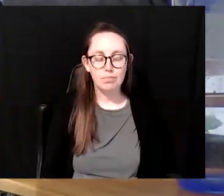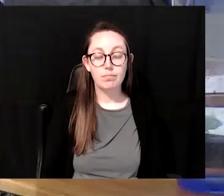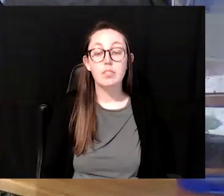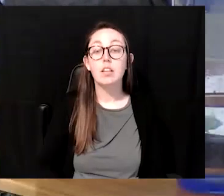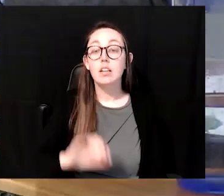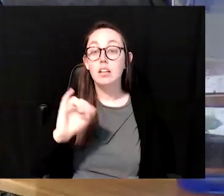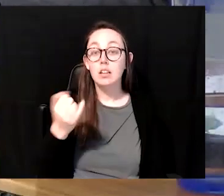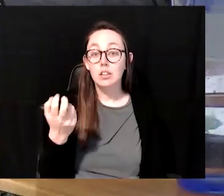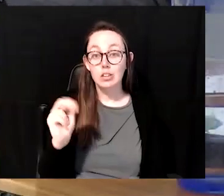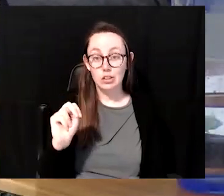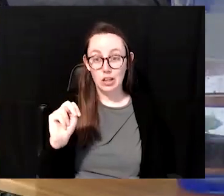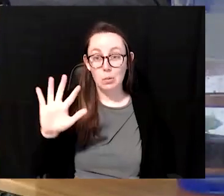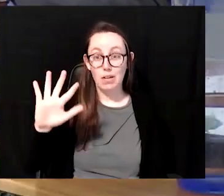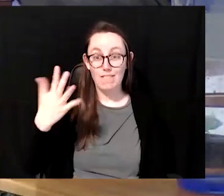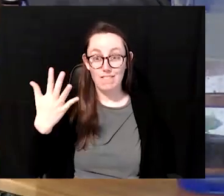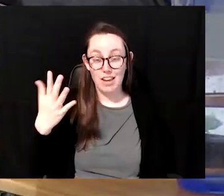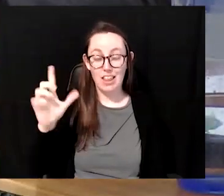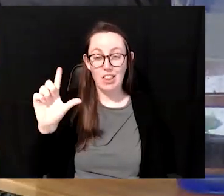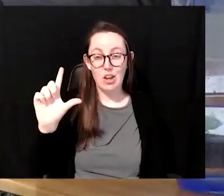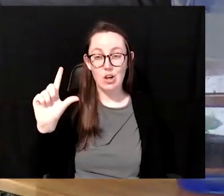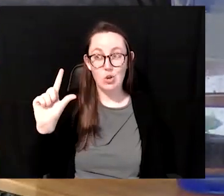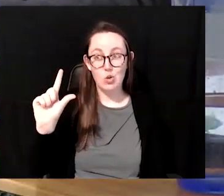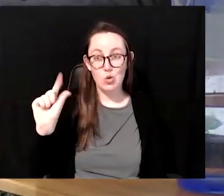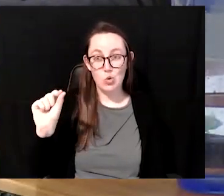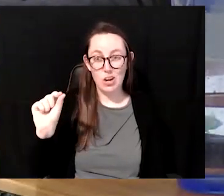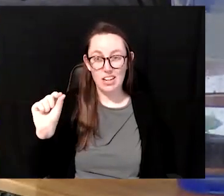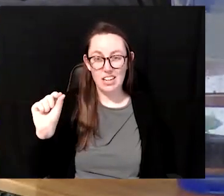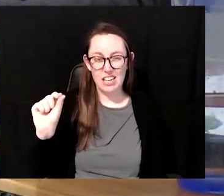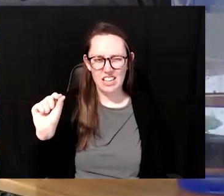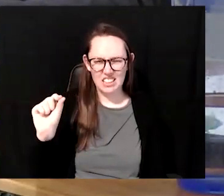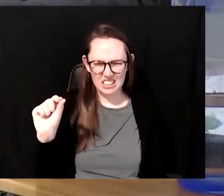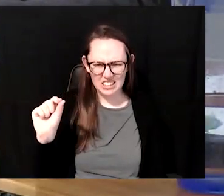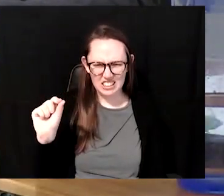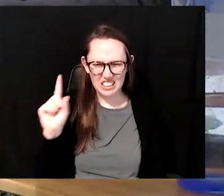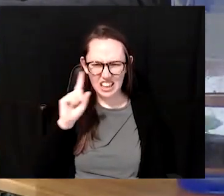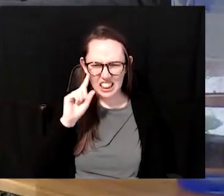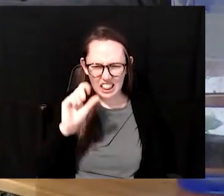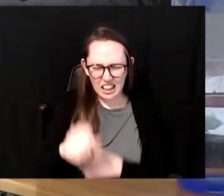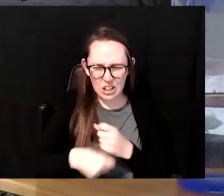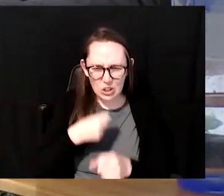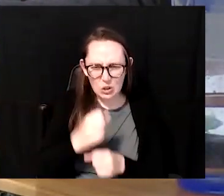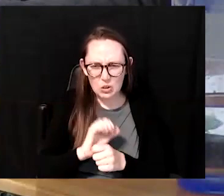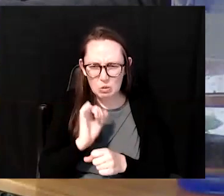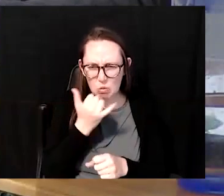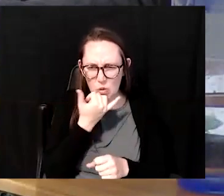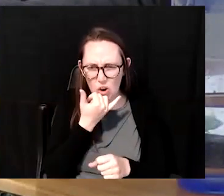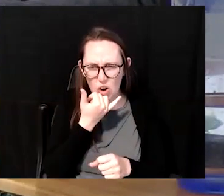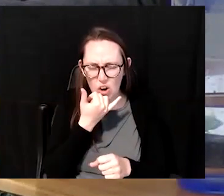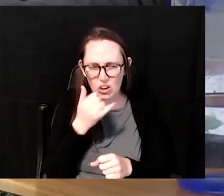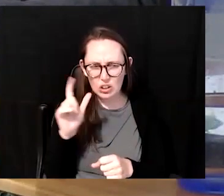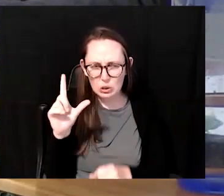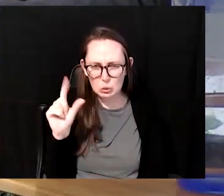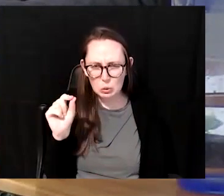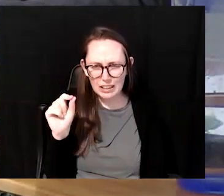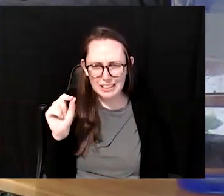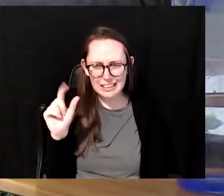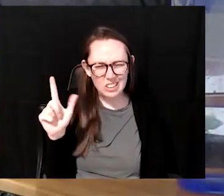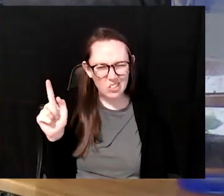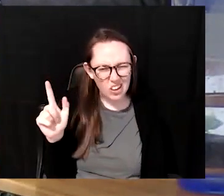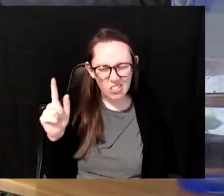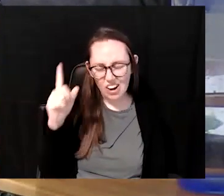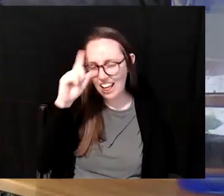January 20 I don't think that's actually correct but um 2021 2021.